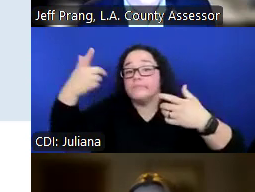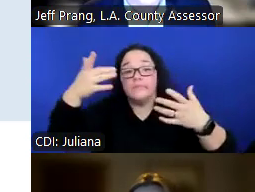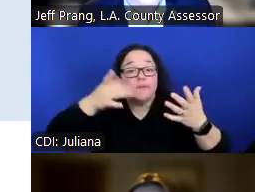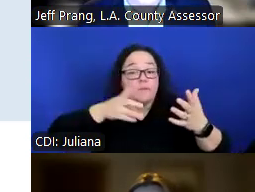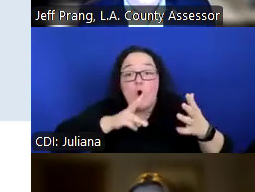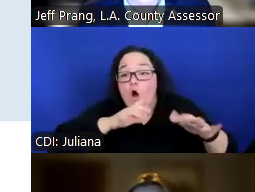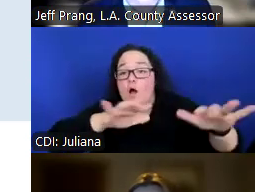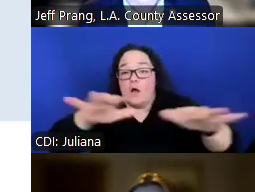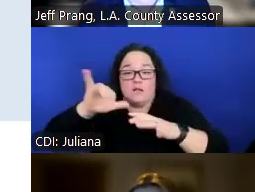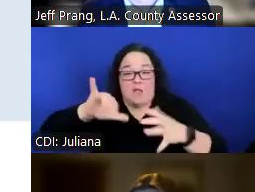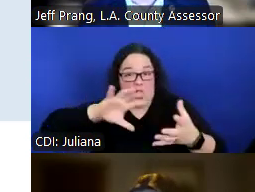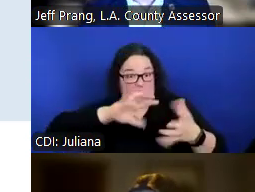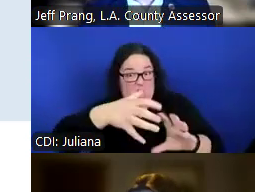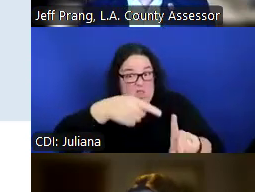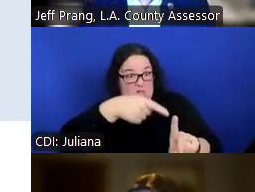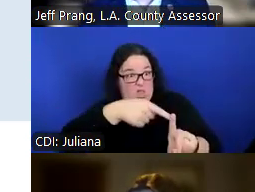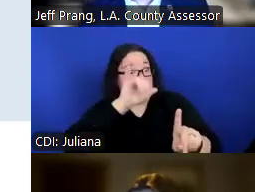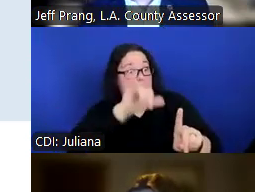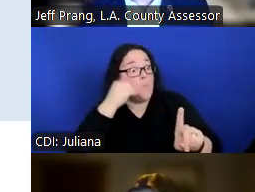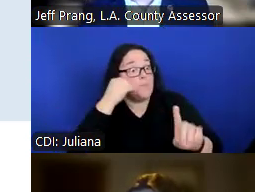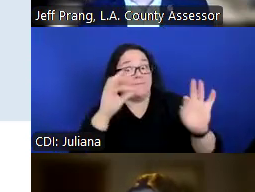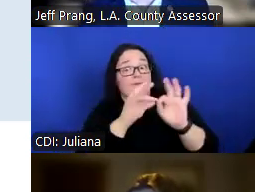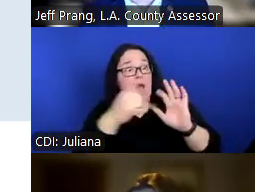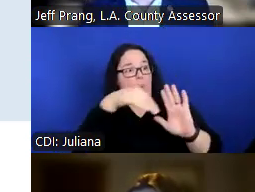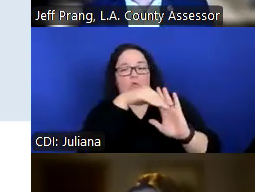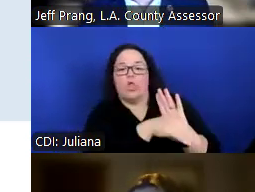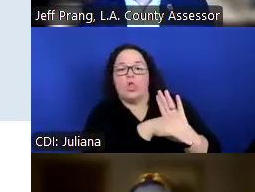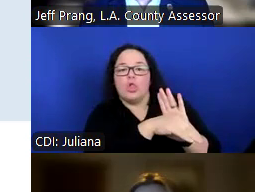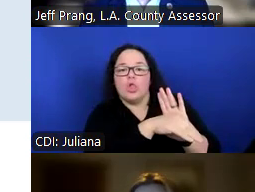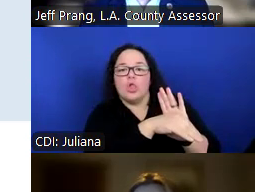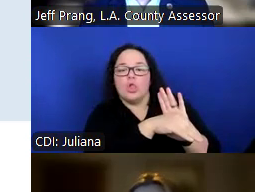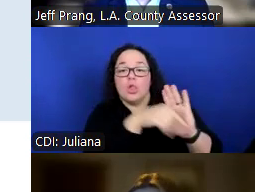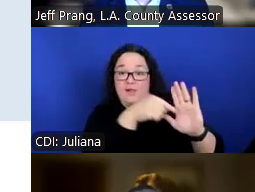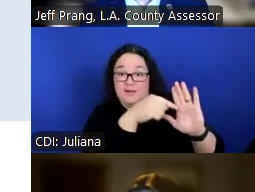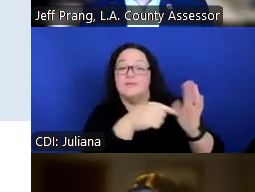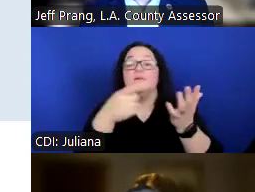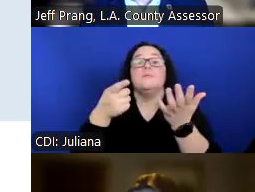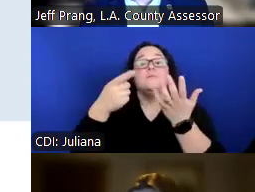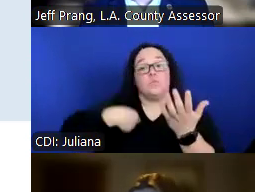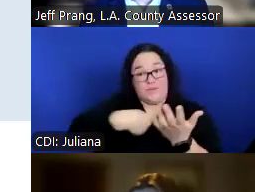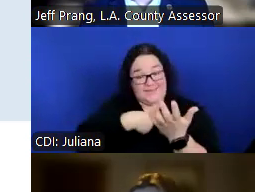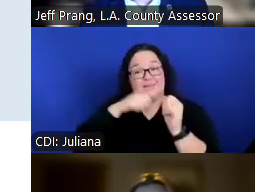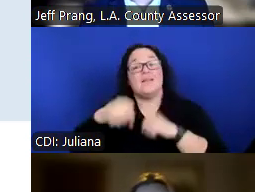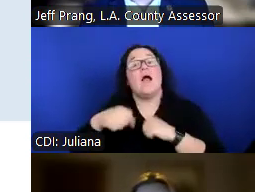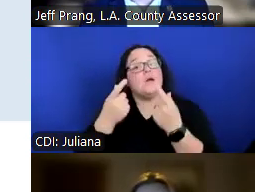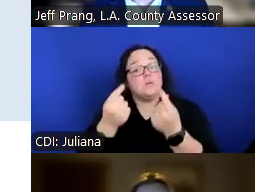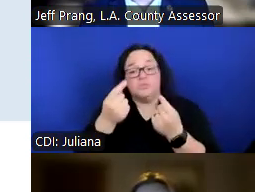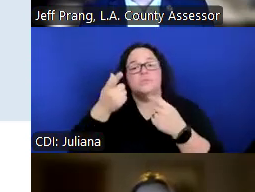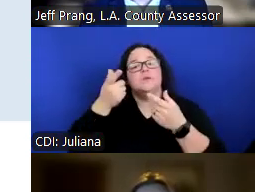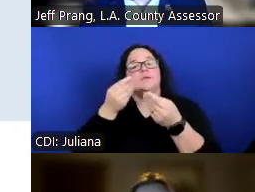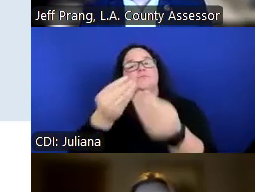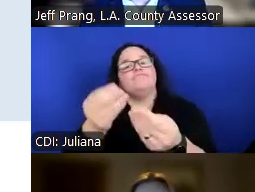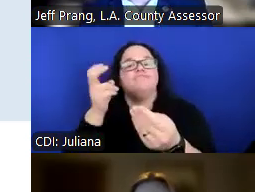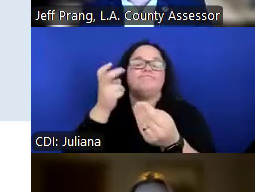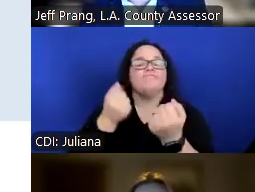This program allows for a temporary reduction in the assessed value when the current market value of the property falls below its